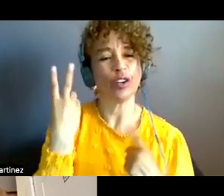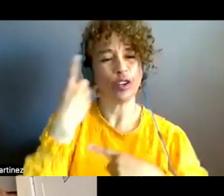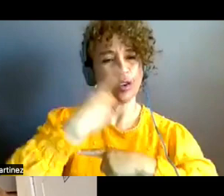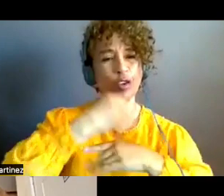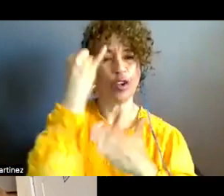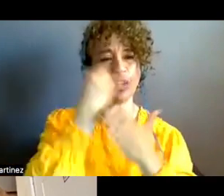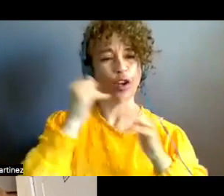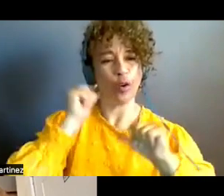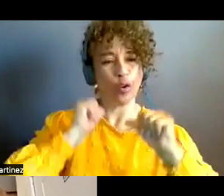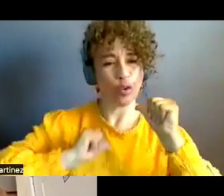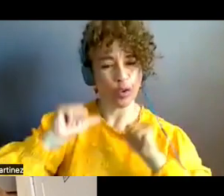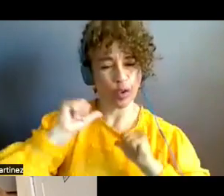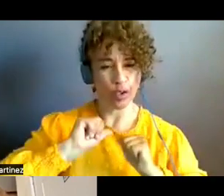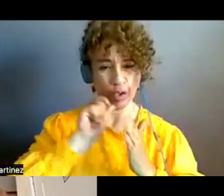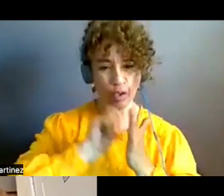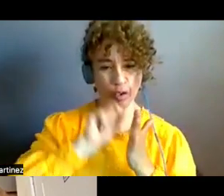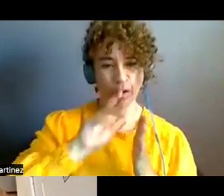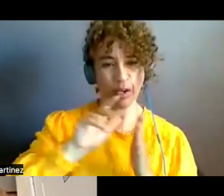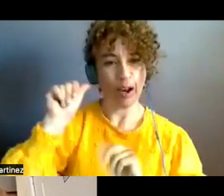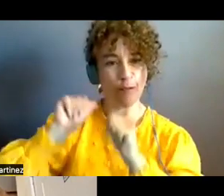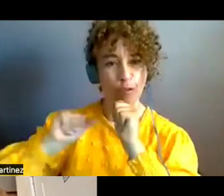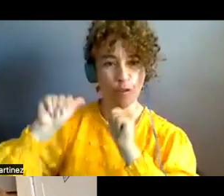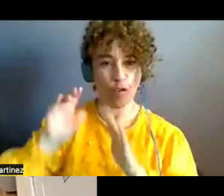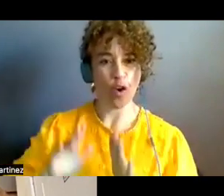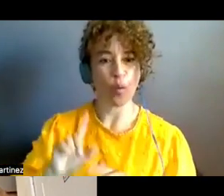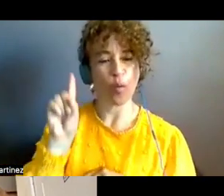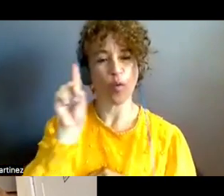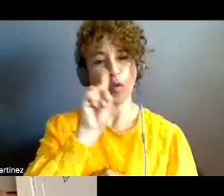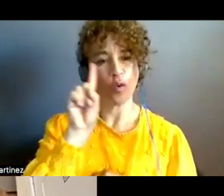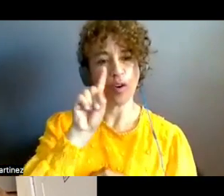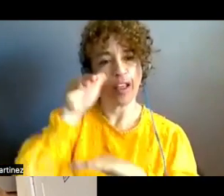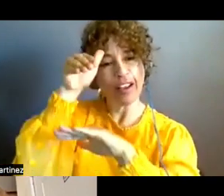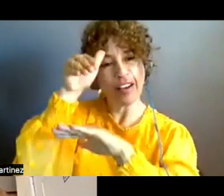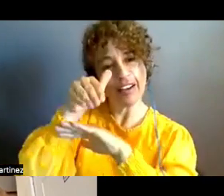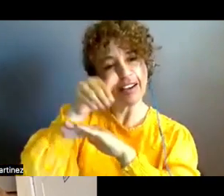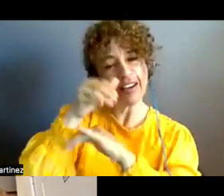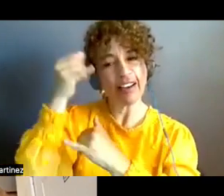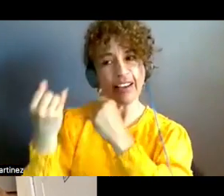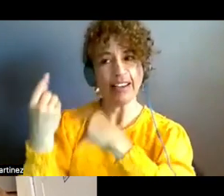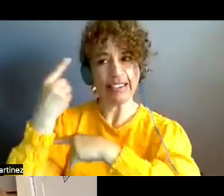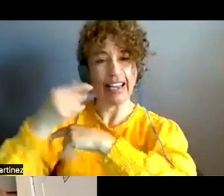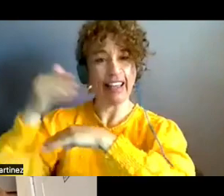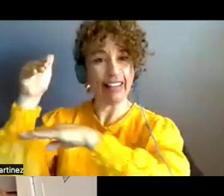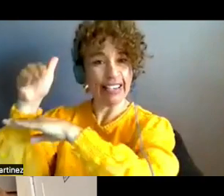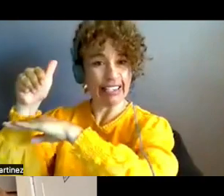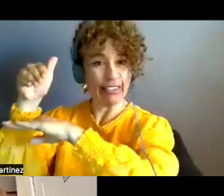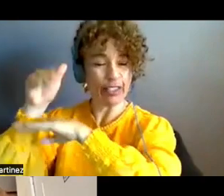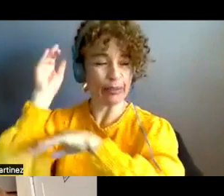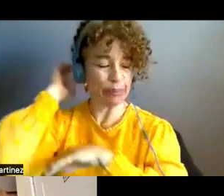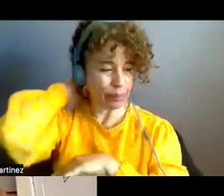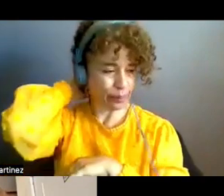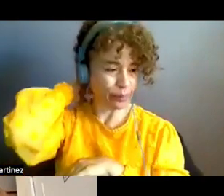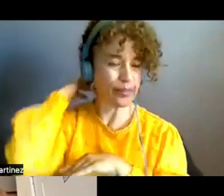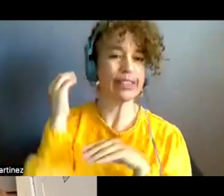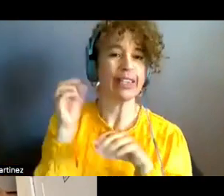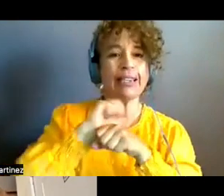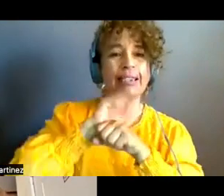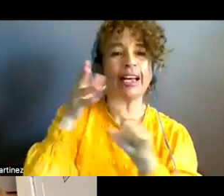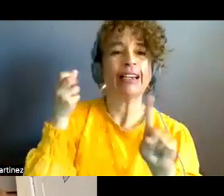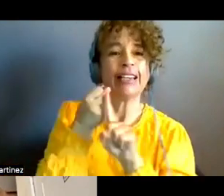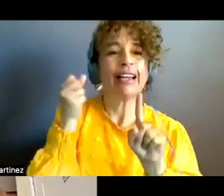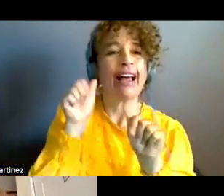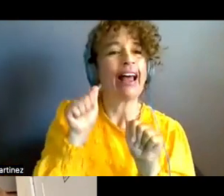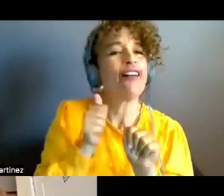show and then an author's reading and a performance were in the afternoon of the last day and the evening. And then the pandemic hit. So